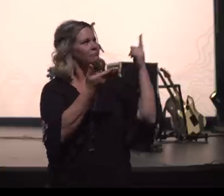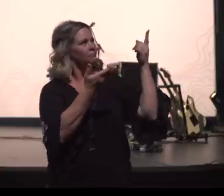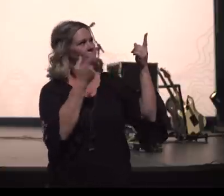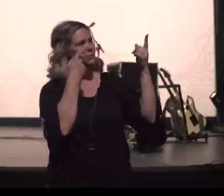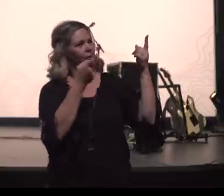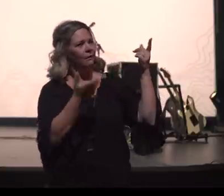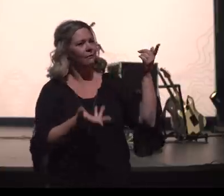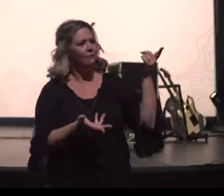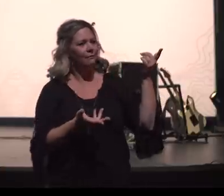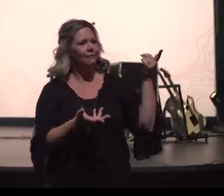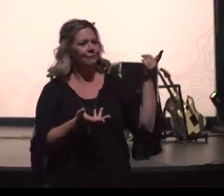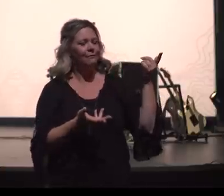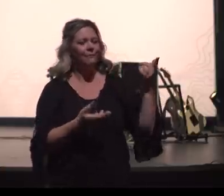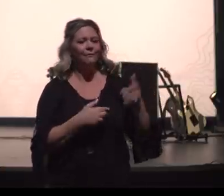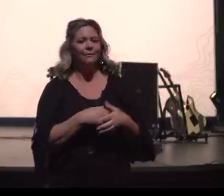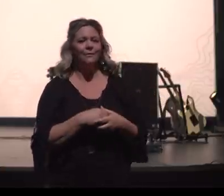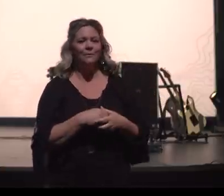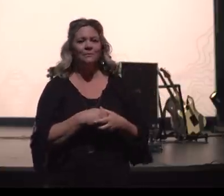that?